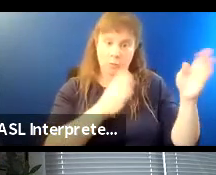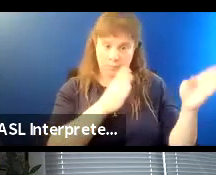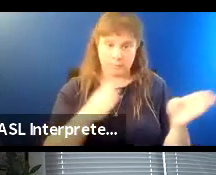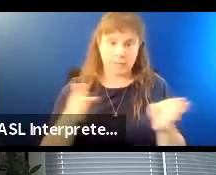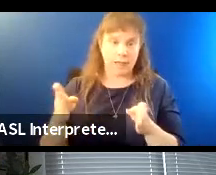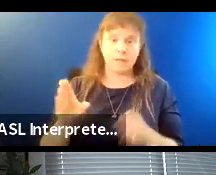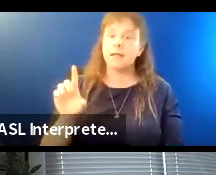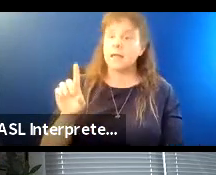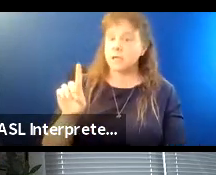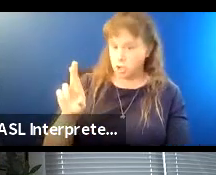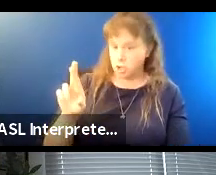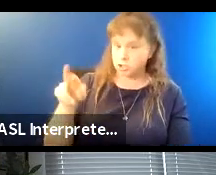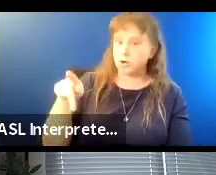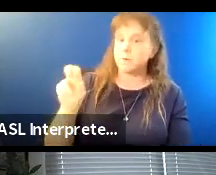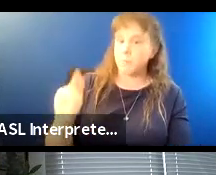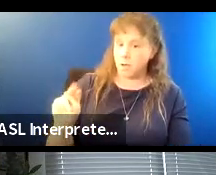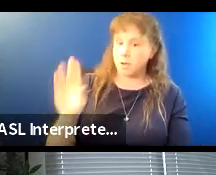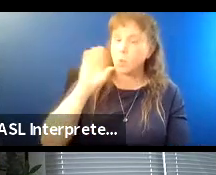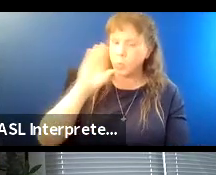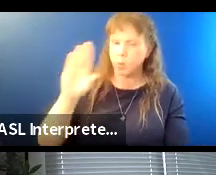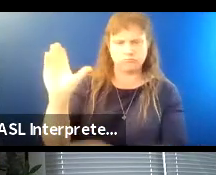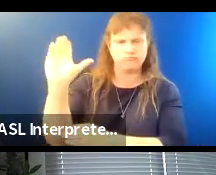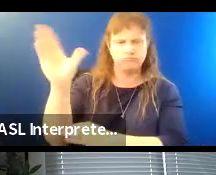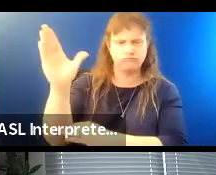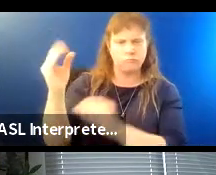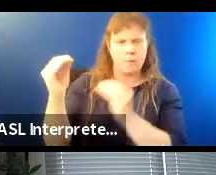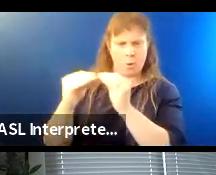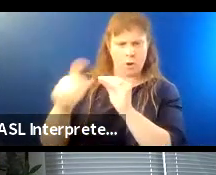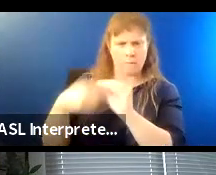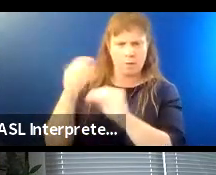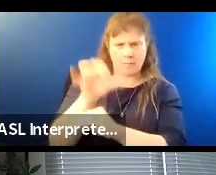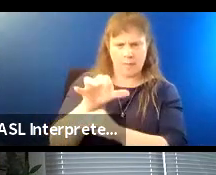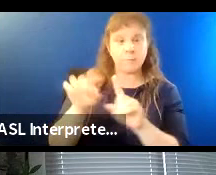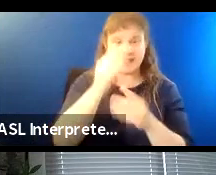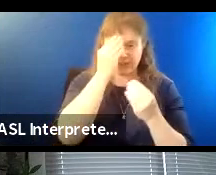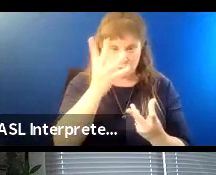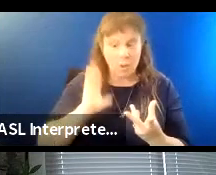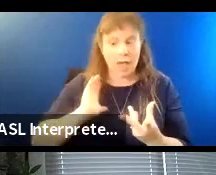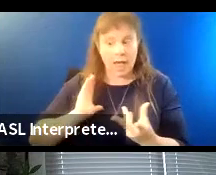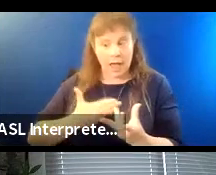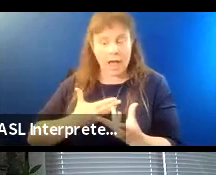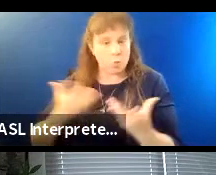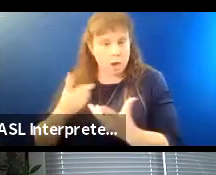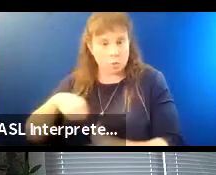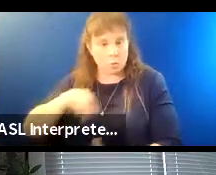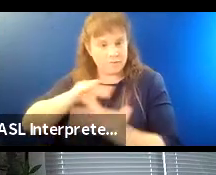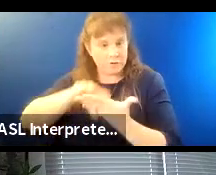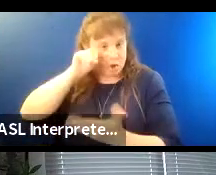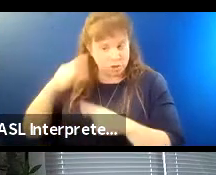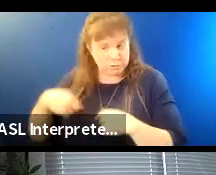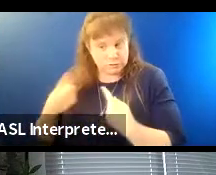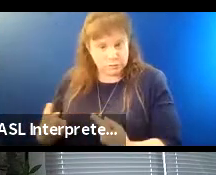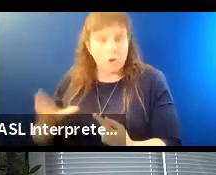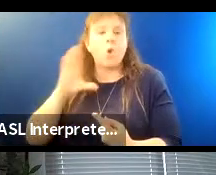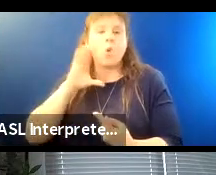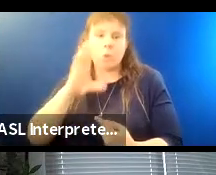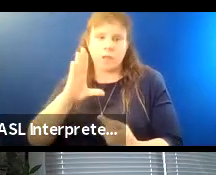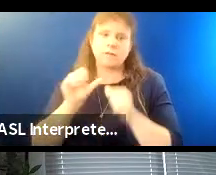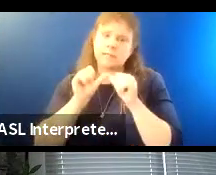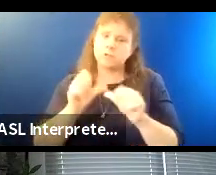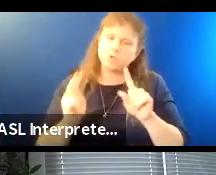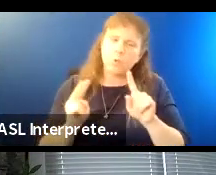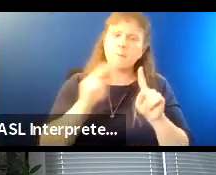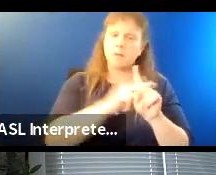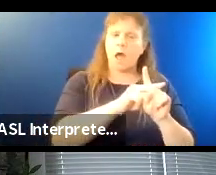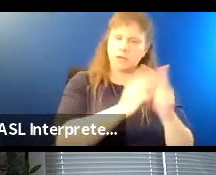Dr. Pond can say a little bit more about that, but we intend to carry these lessons forward, and we're really grateful for your time and